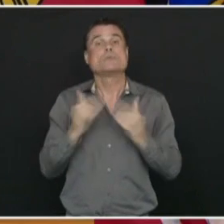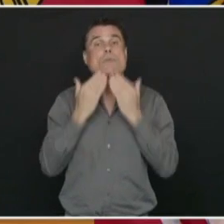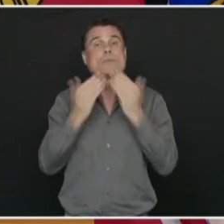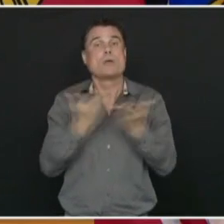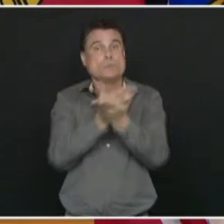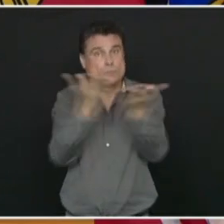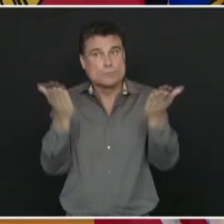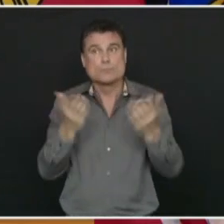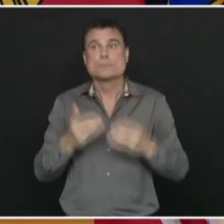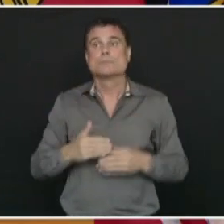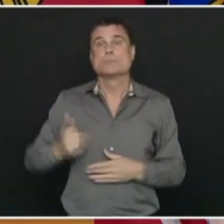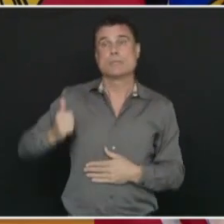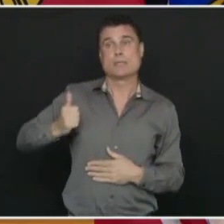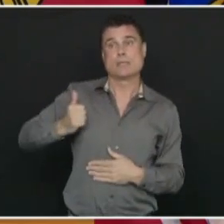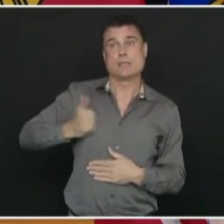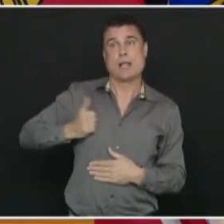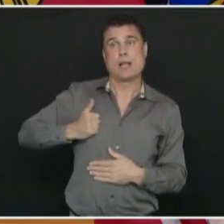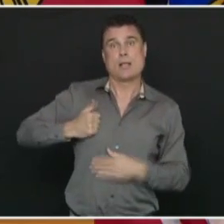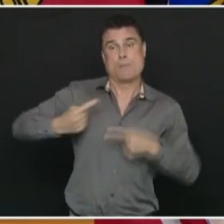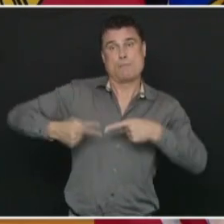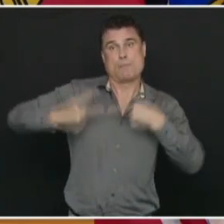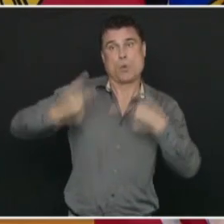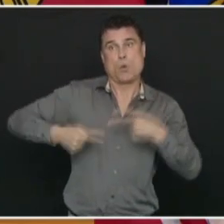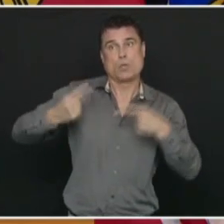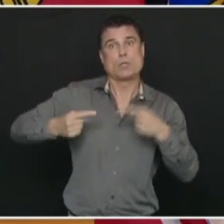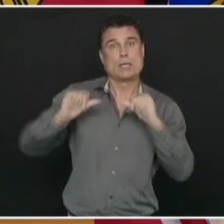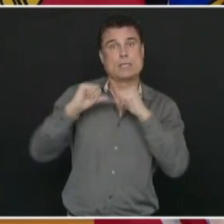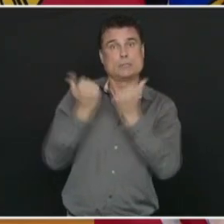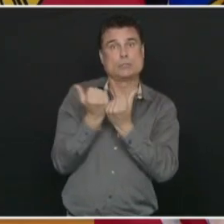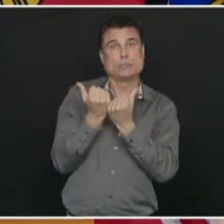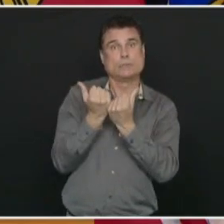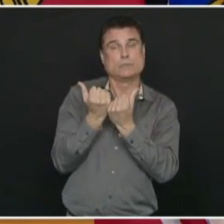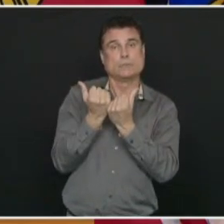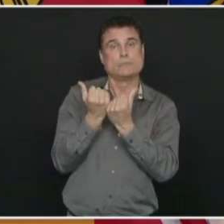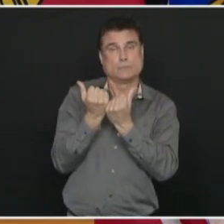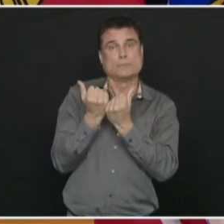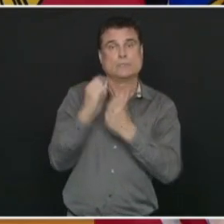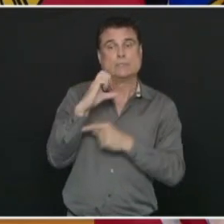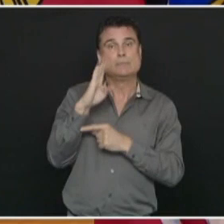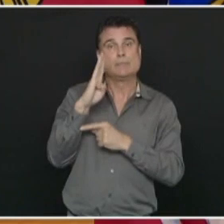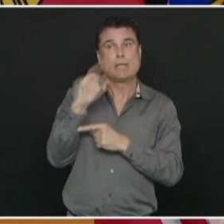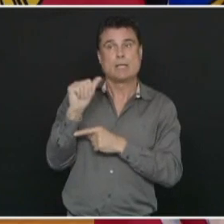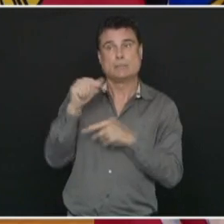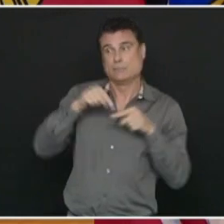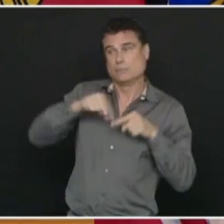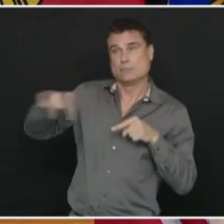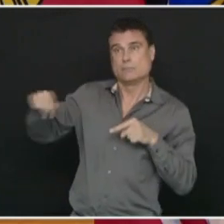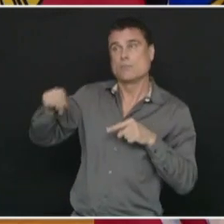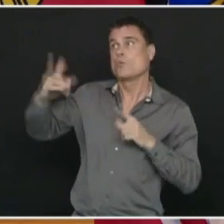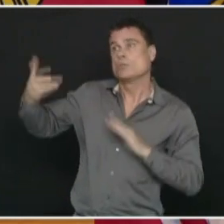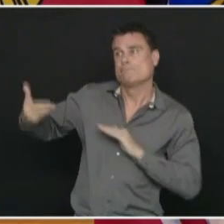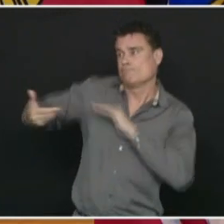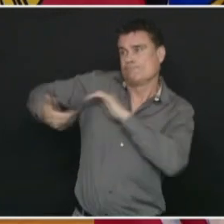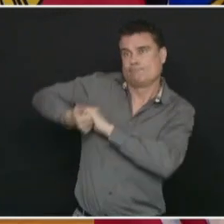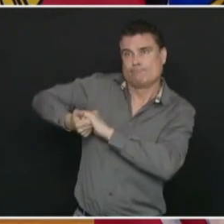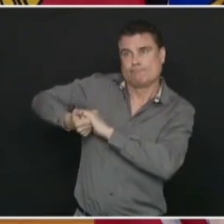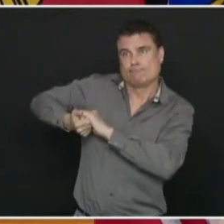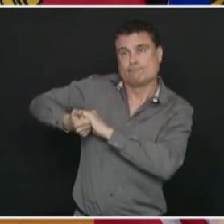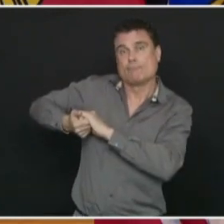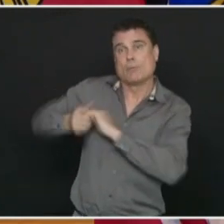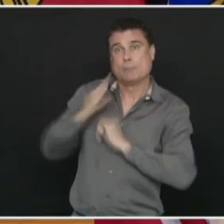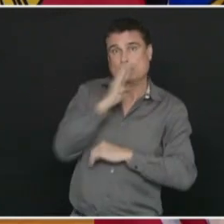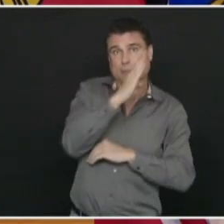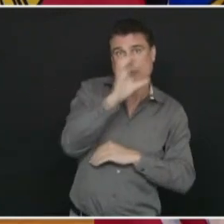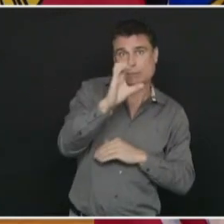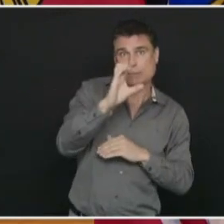have one of the obstacles to deciding to what degree the controls and rules and orders can be